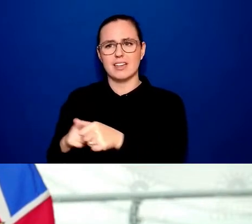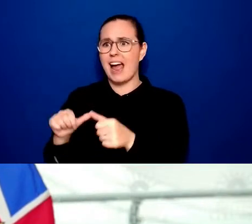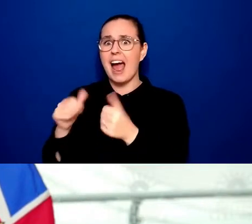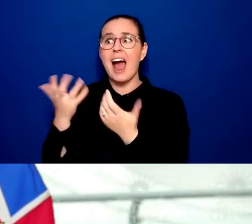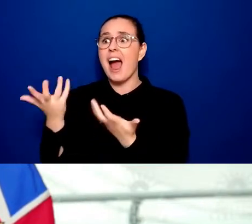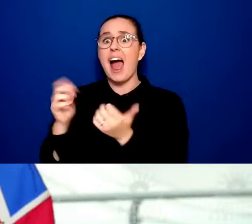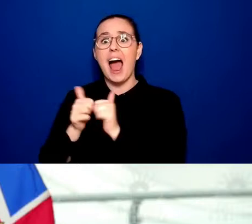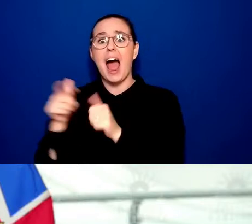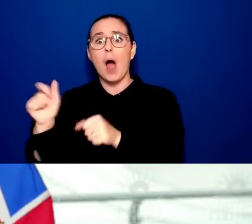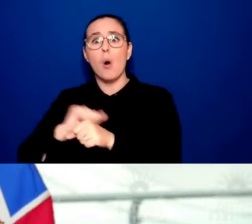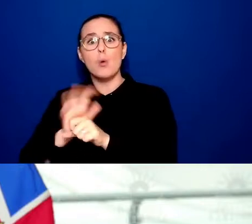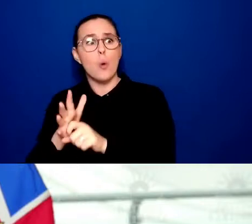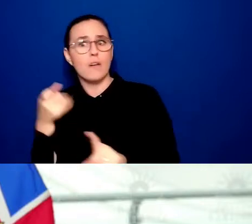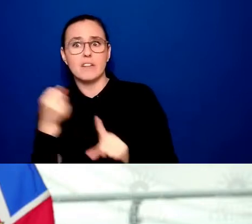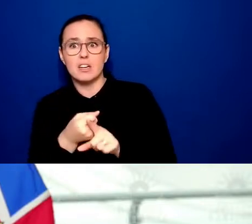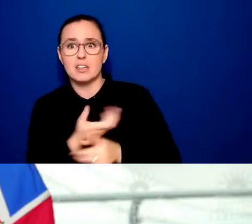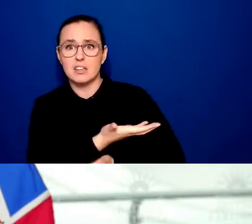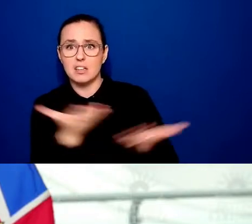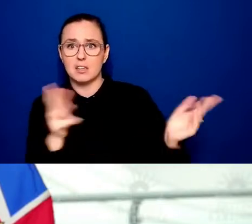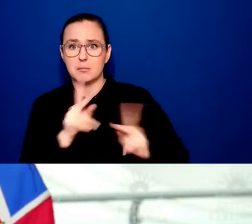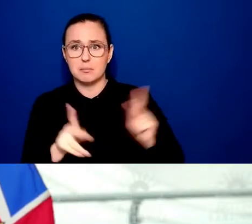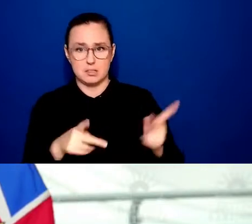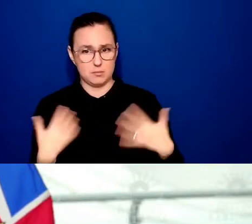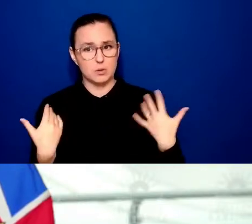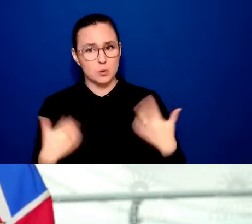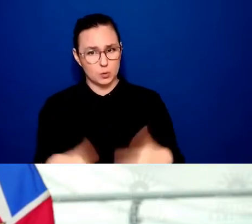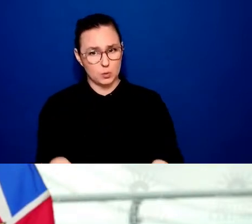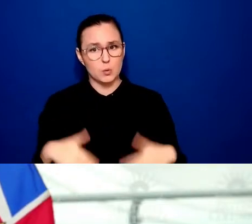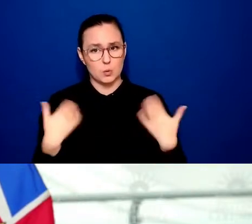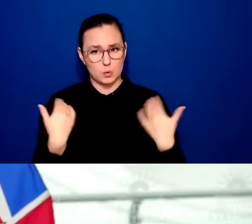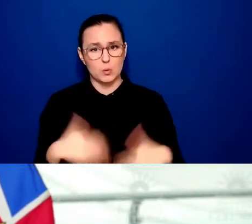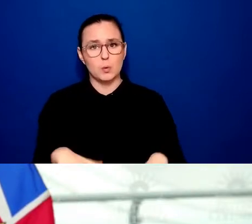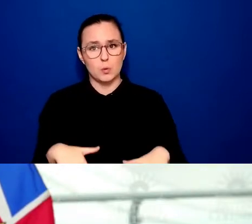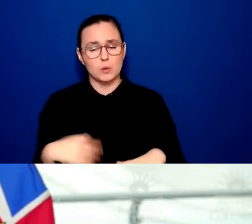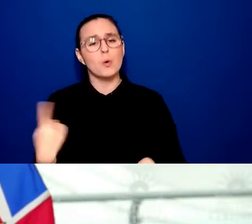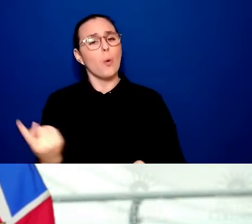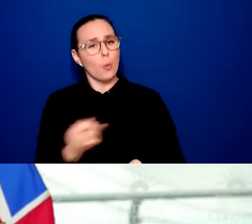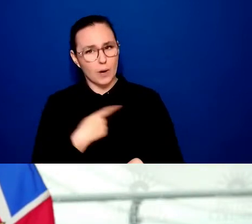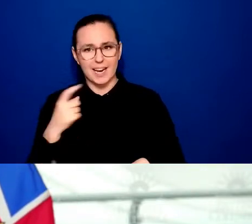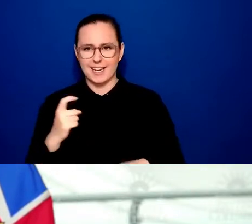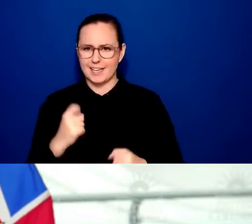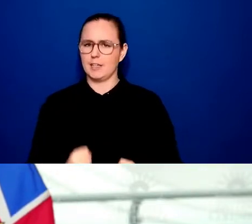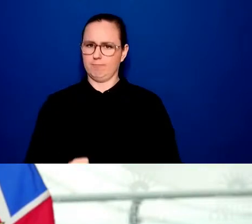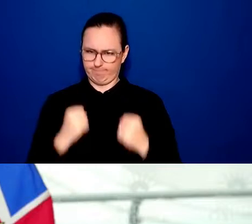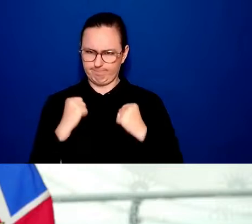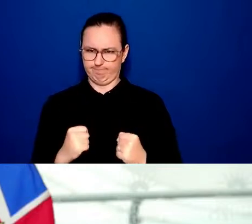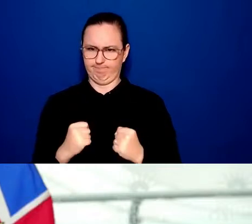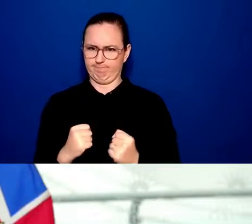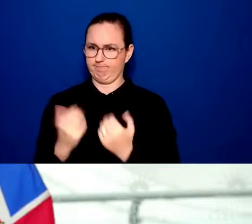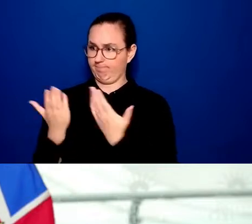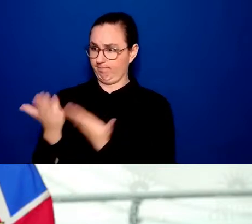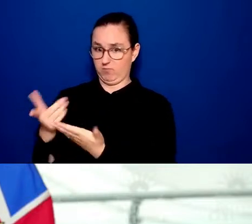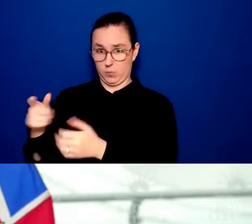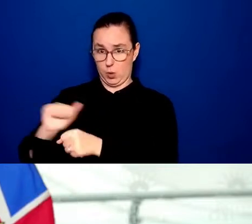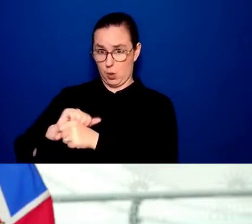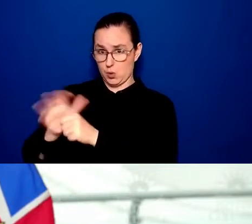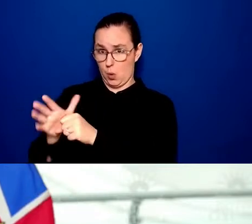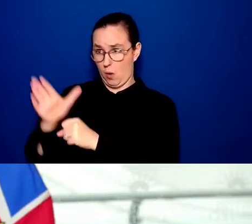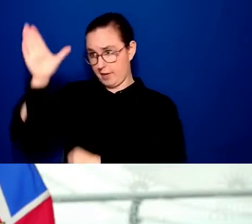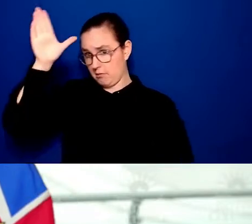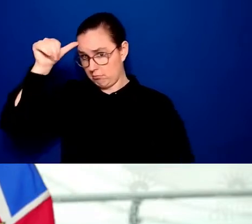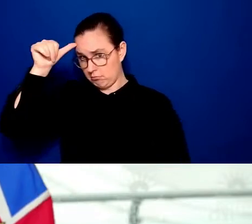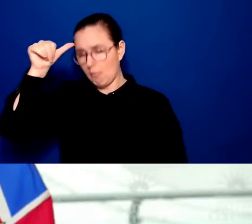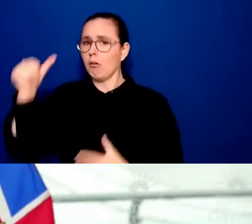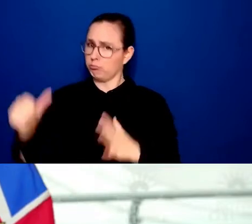this fourth wave of the Delta variant is a formidable test of our determination too, and we need to continue to do it. The